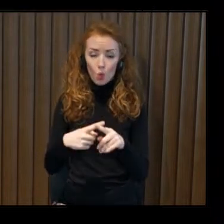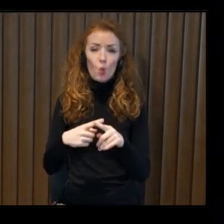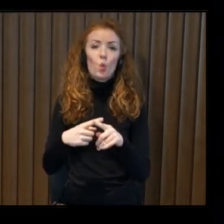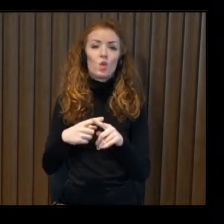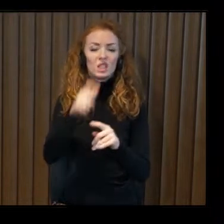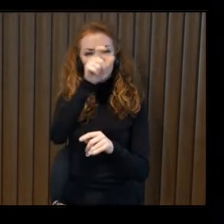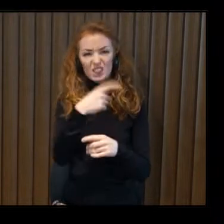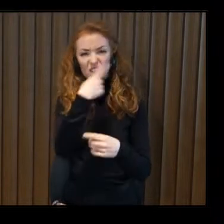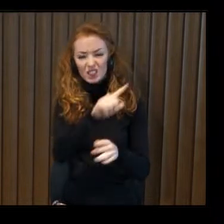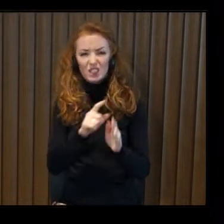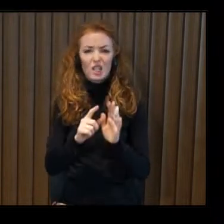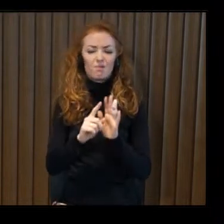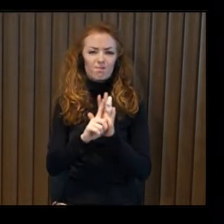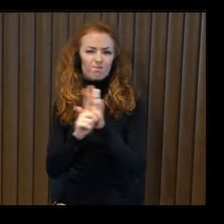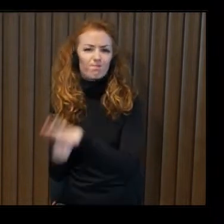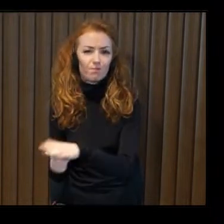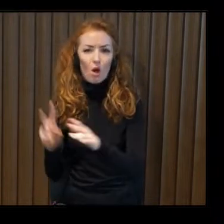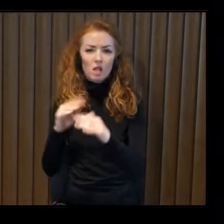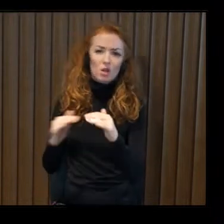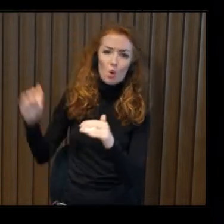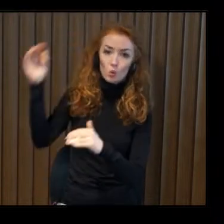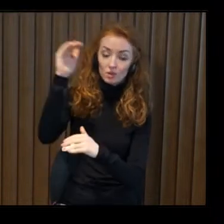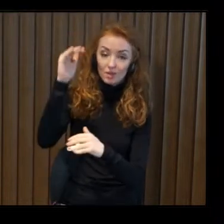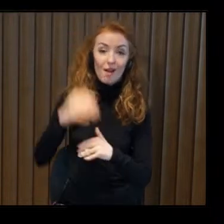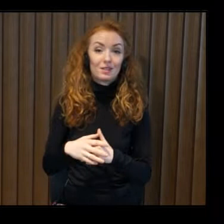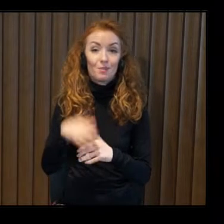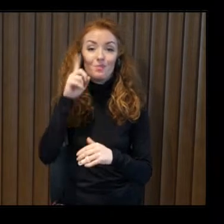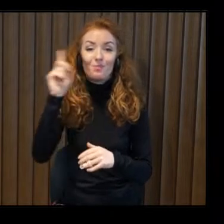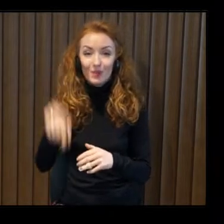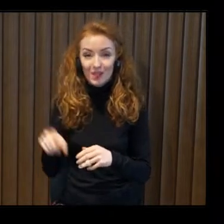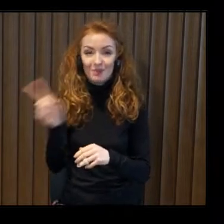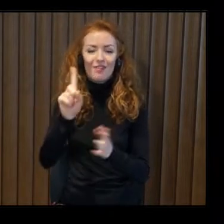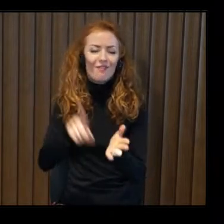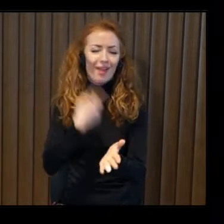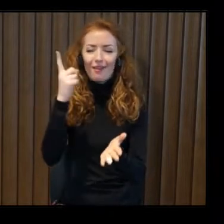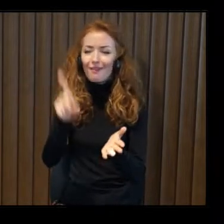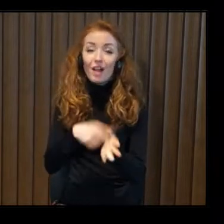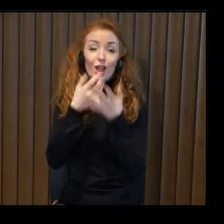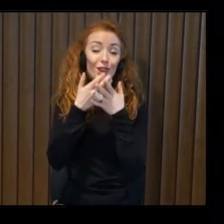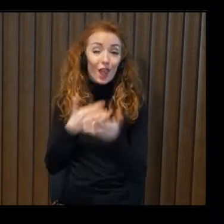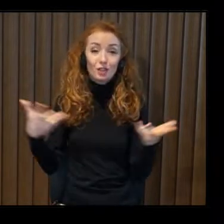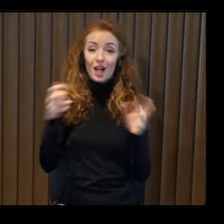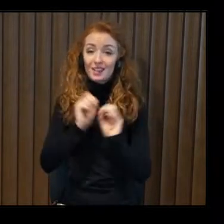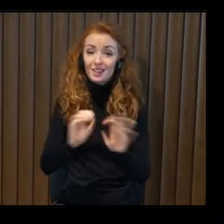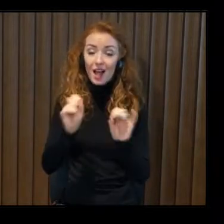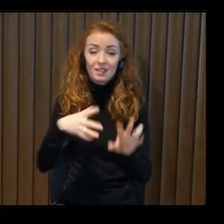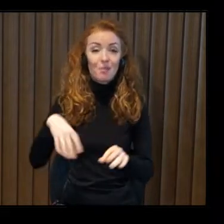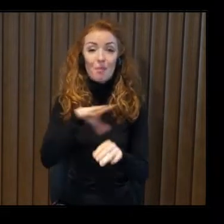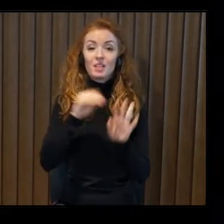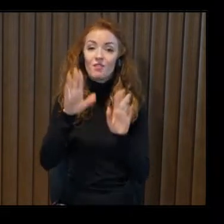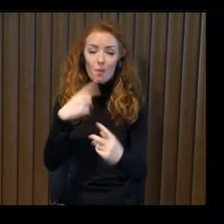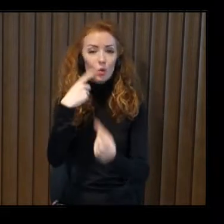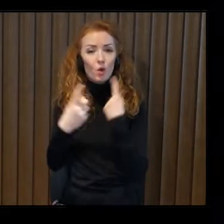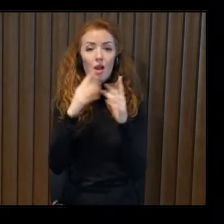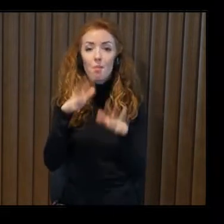authority. And of course, there's more and more and more to those stories. We could talk about language. We could talk about country of